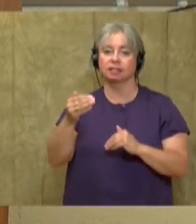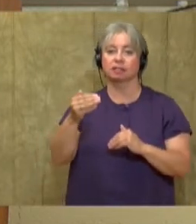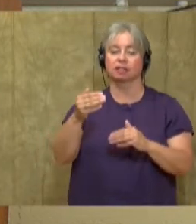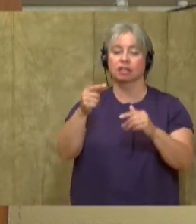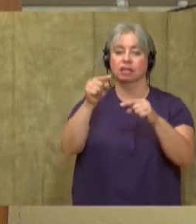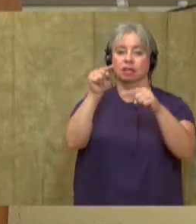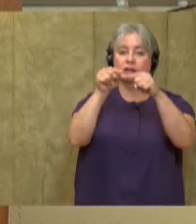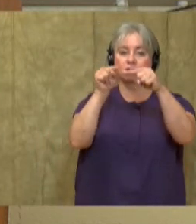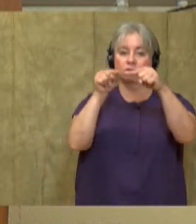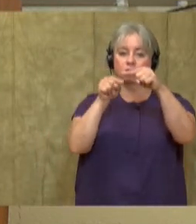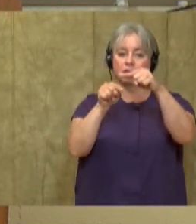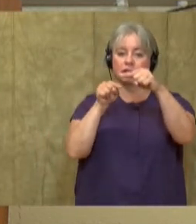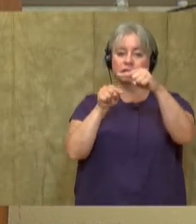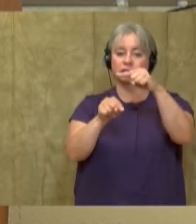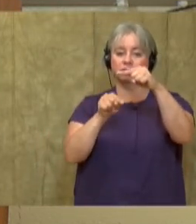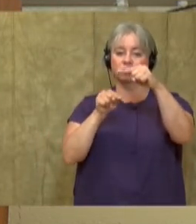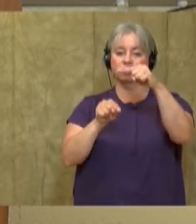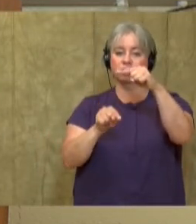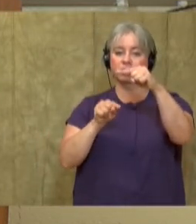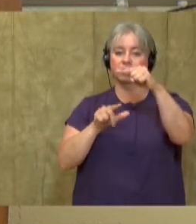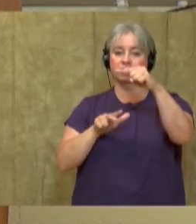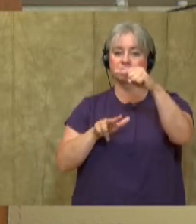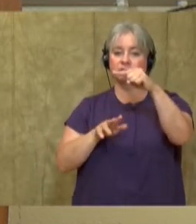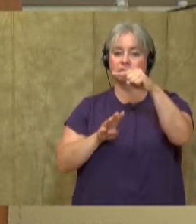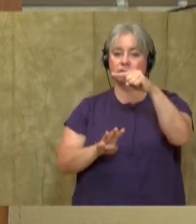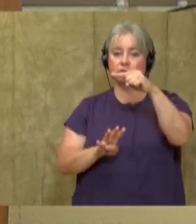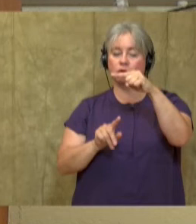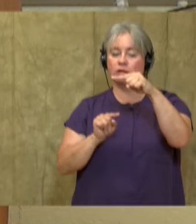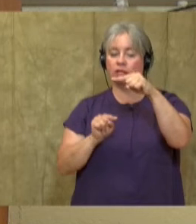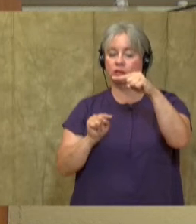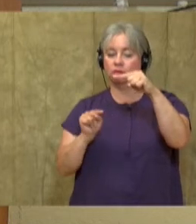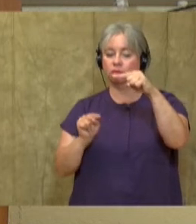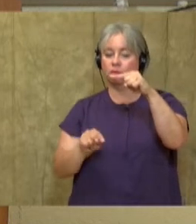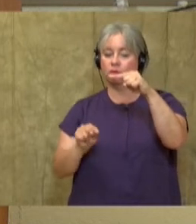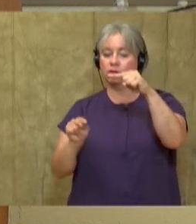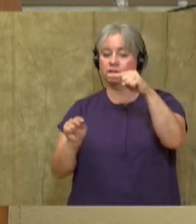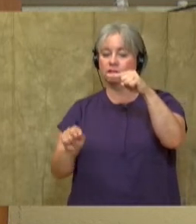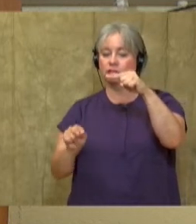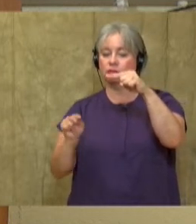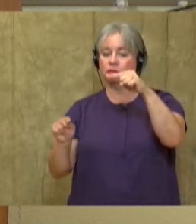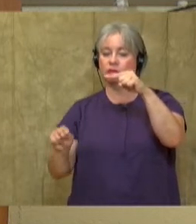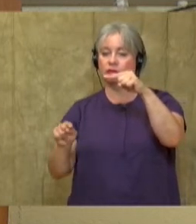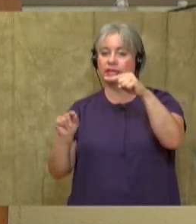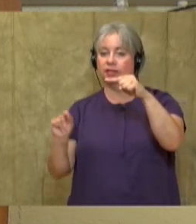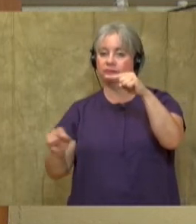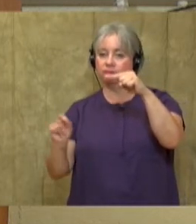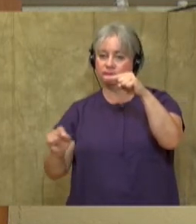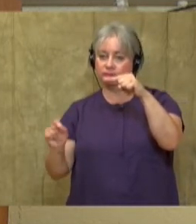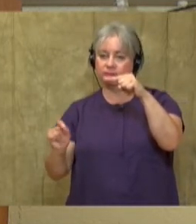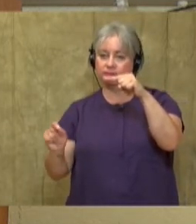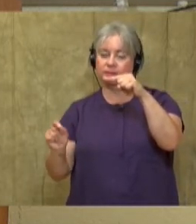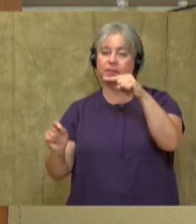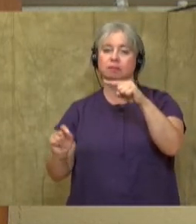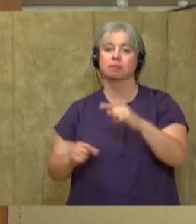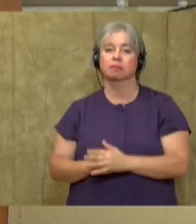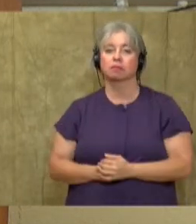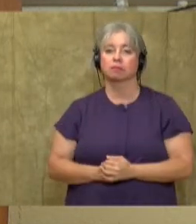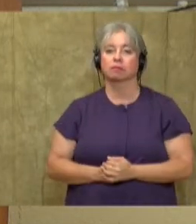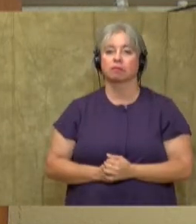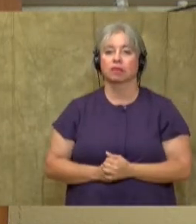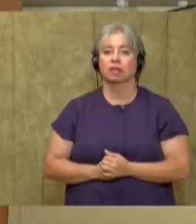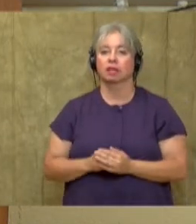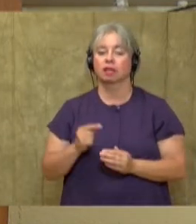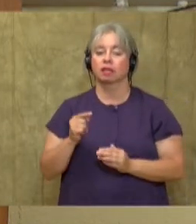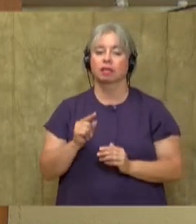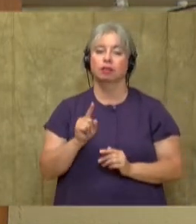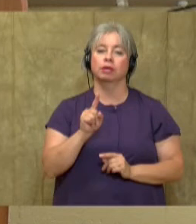1, 2, 3, 4, and 1, 2, 3. That's where my line's going to continue to go. I could also go